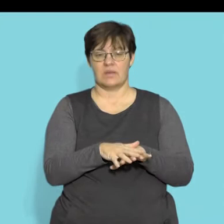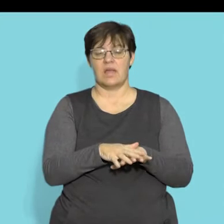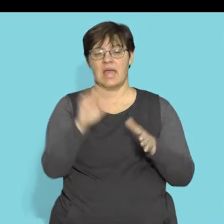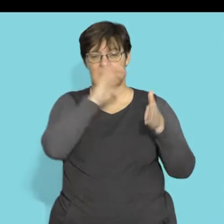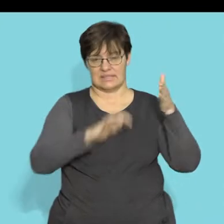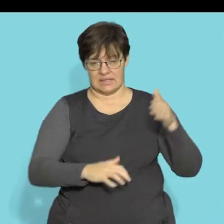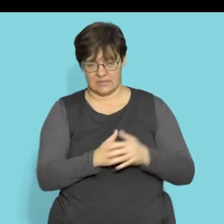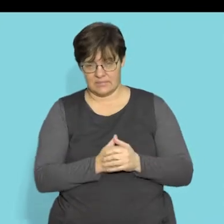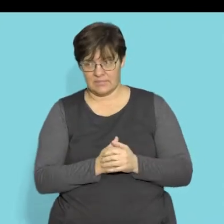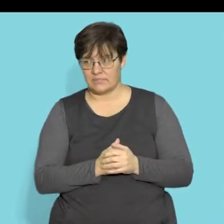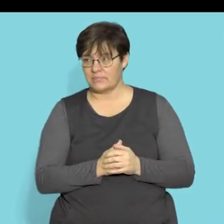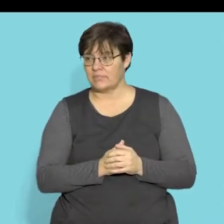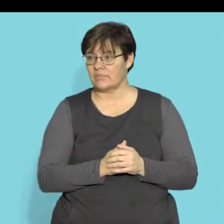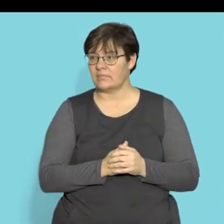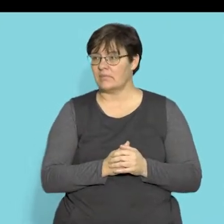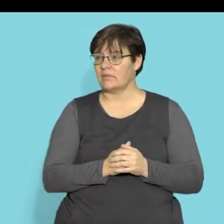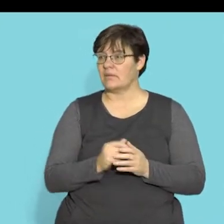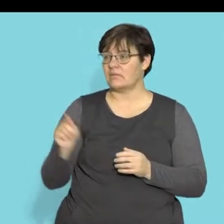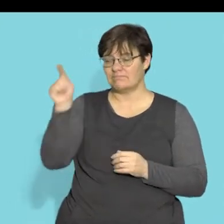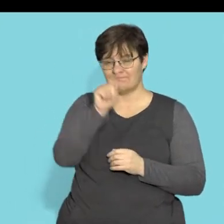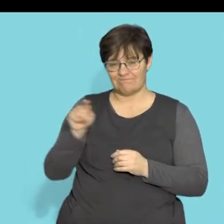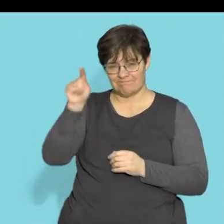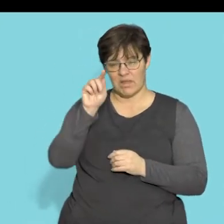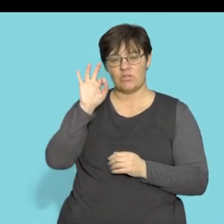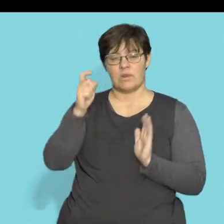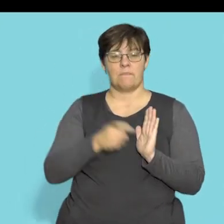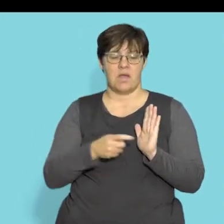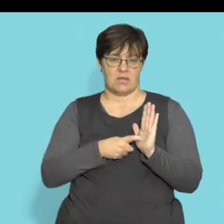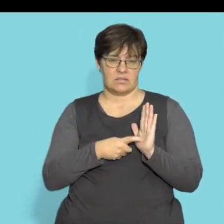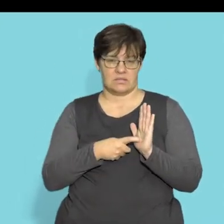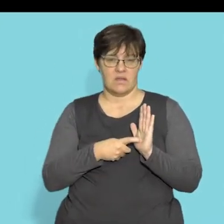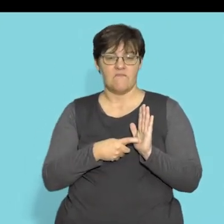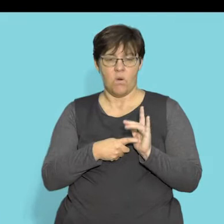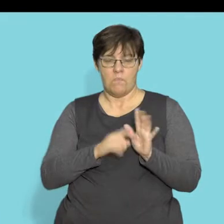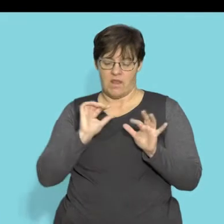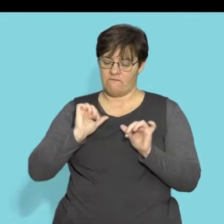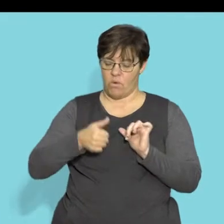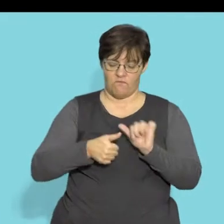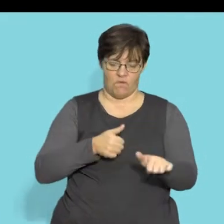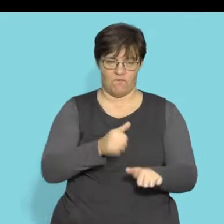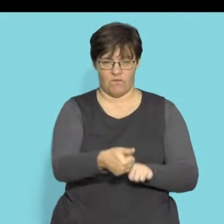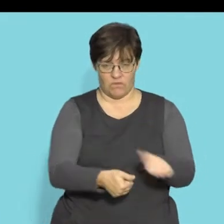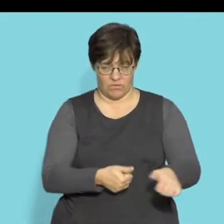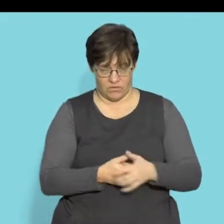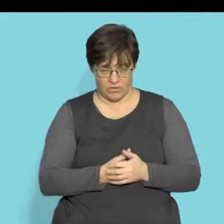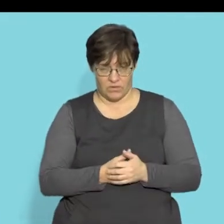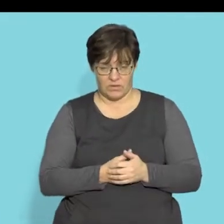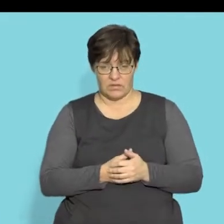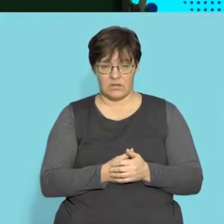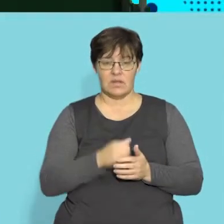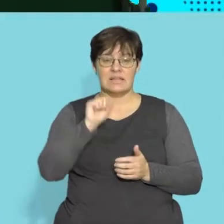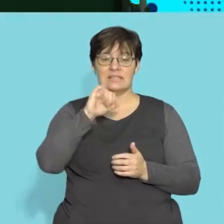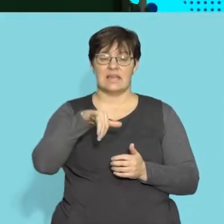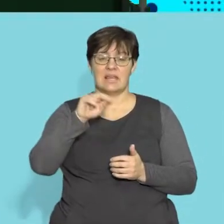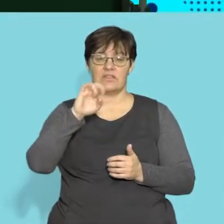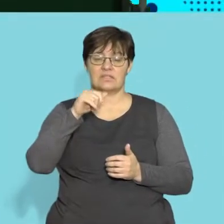your essay. It's important that you recognize that there's 3 marks allocated for the synthesis. And if you think about